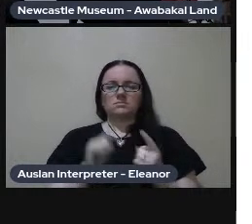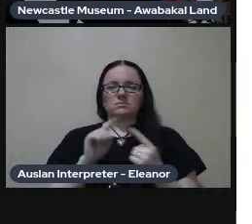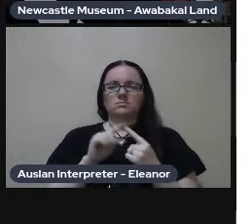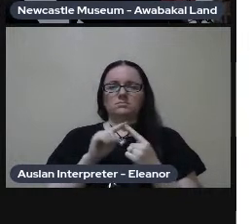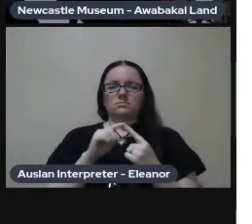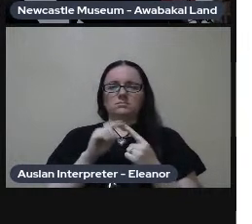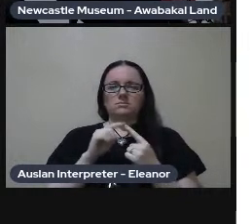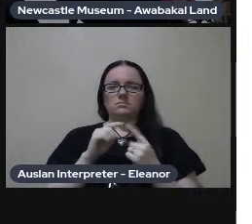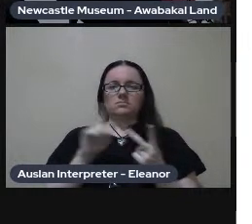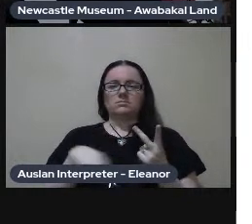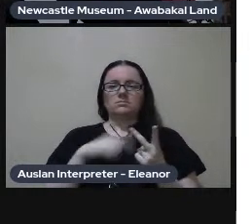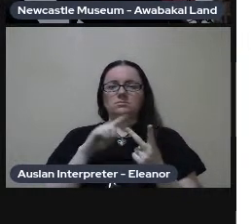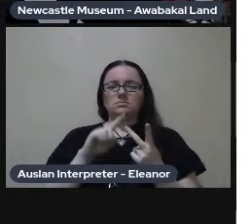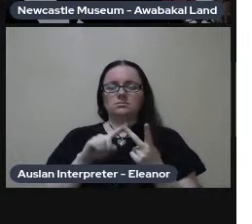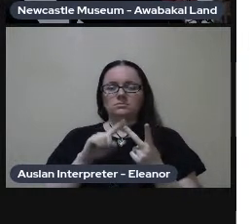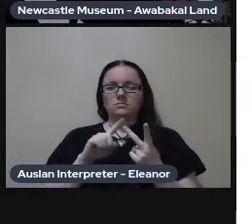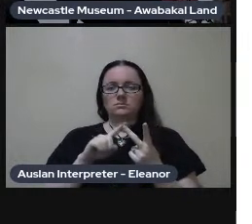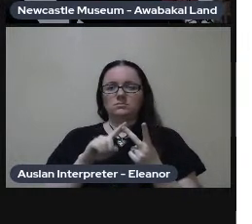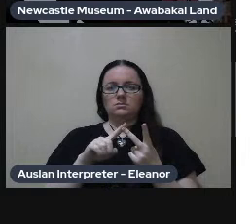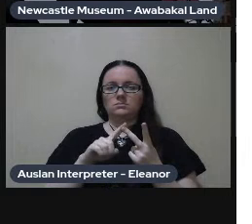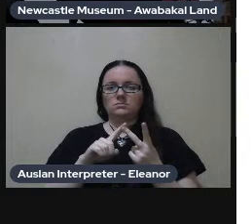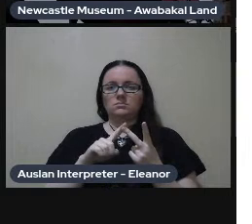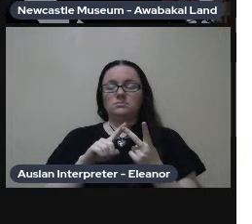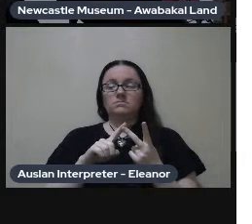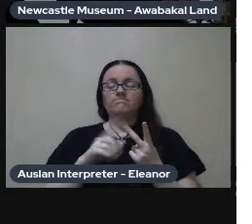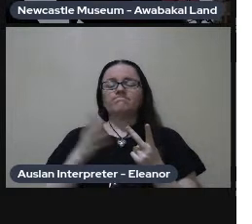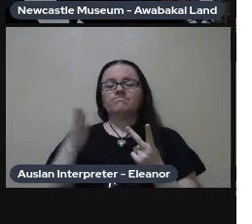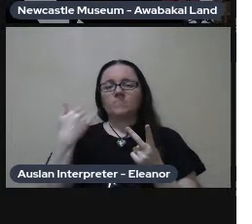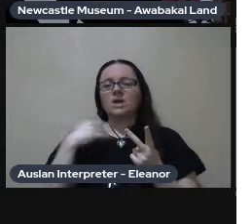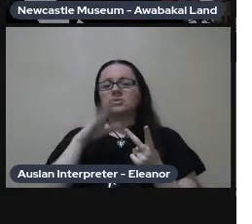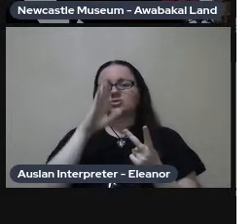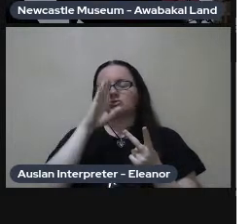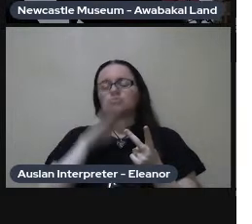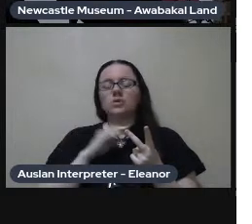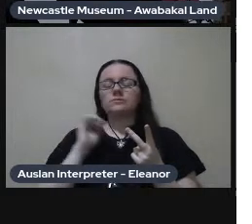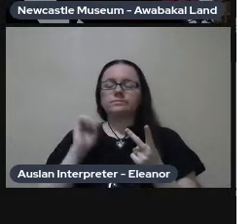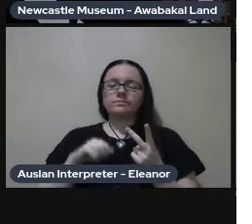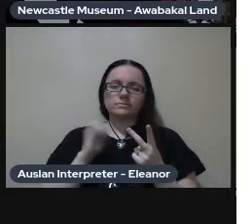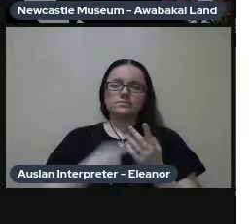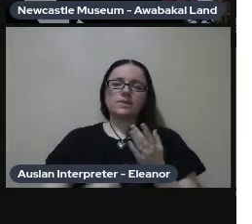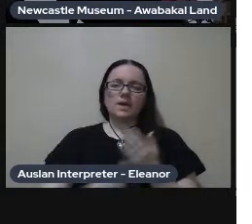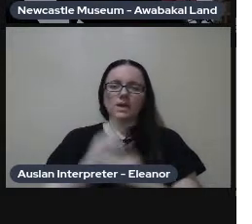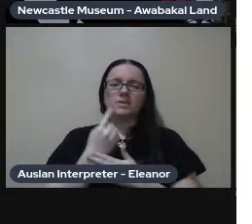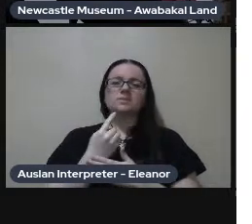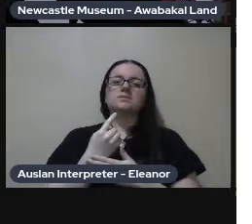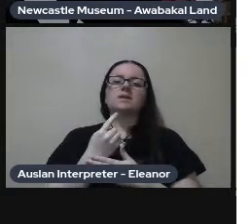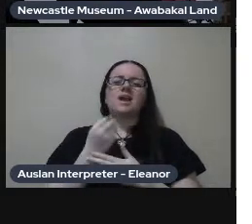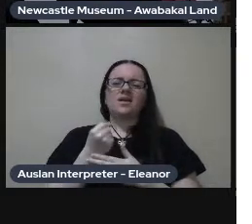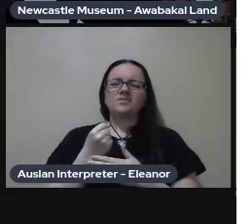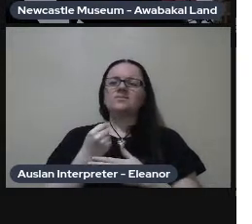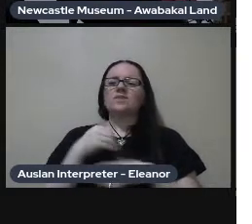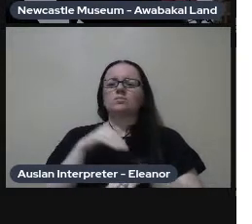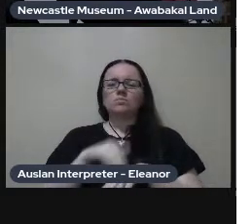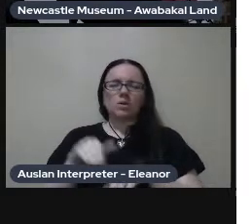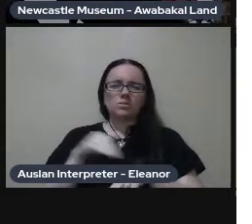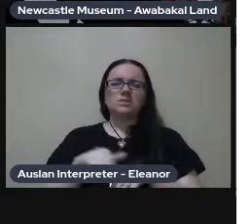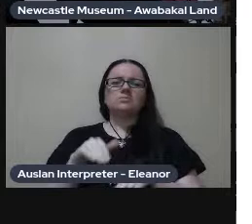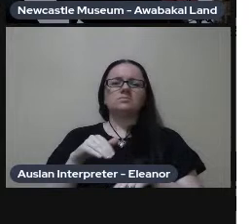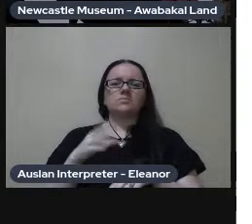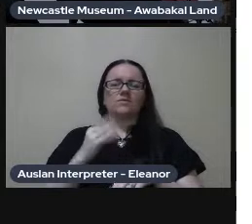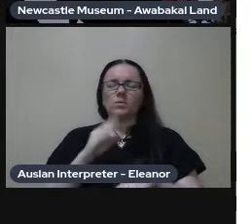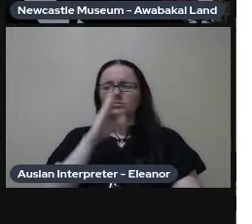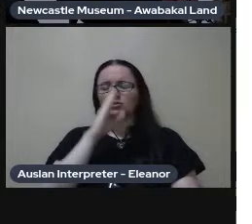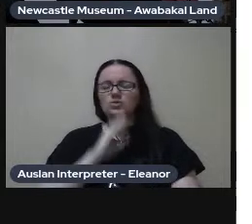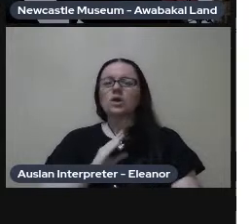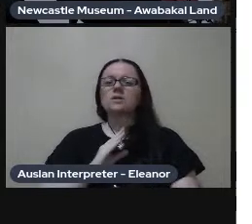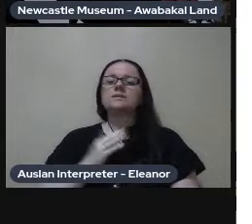second reason medicines are important is for those people who have had a stroke and maybe experiencing some of the after effects of a stroke, we do